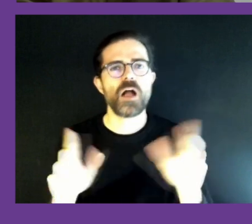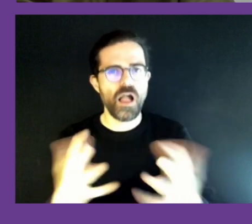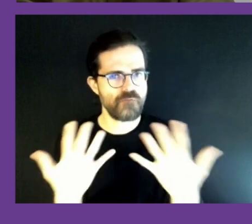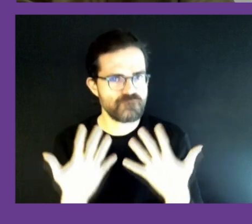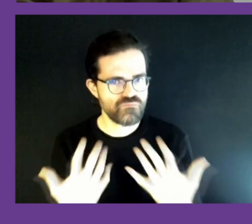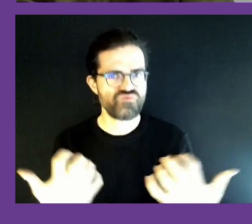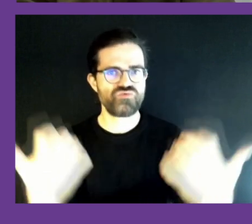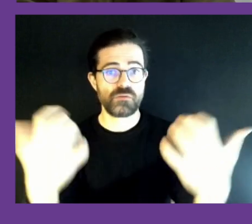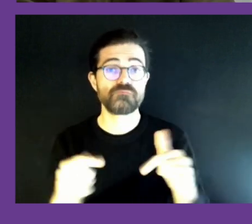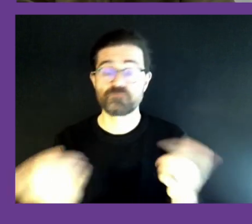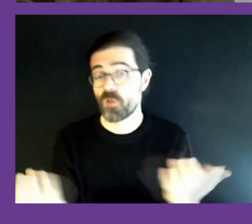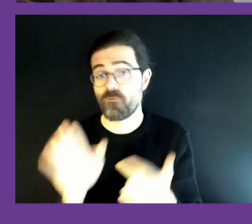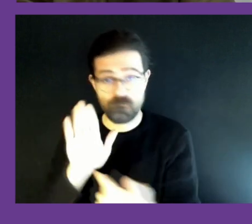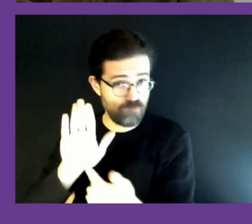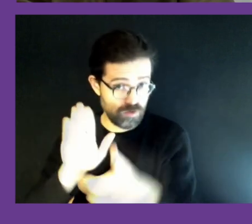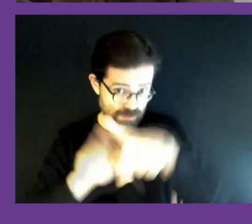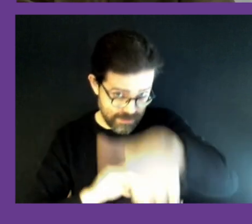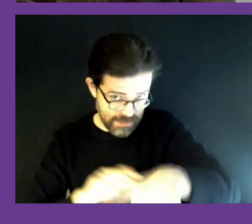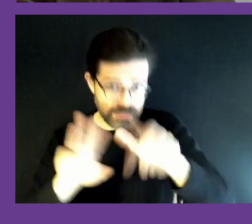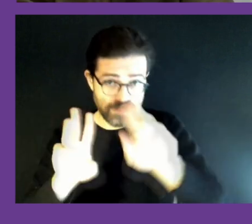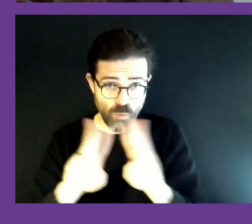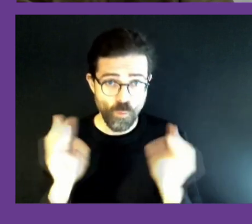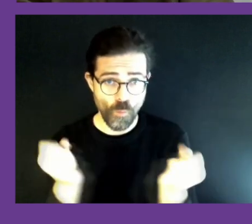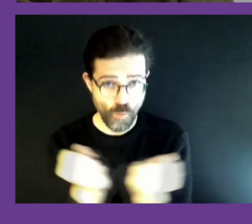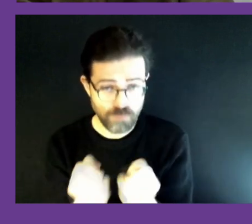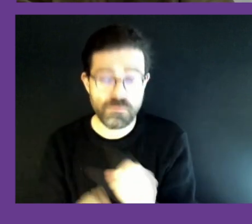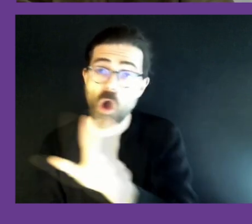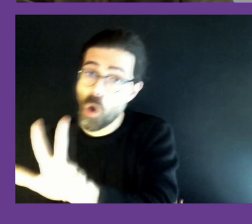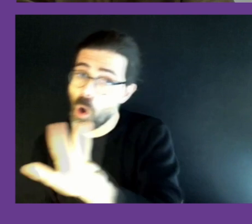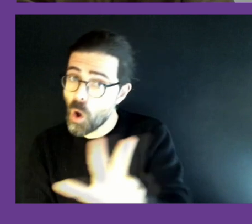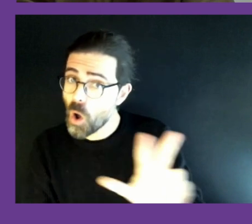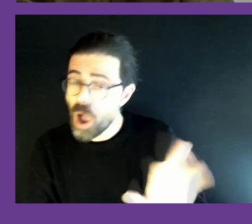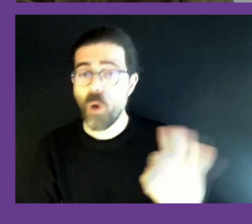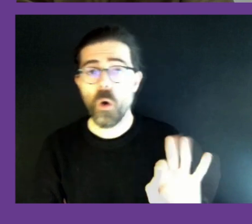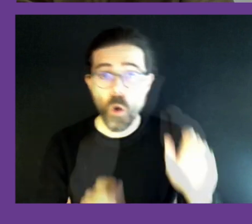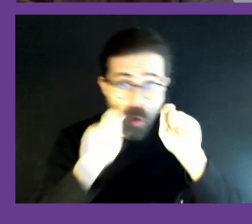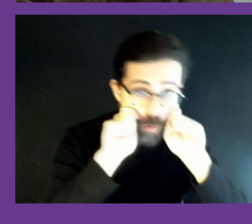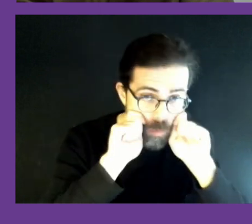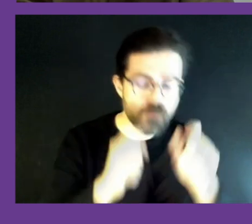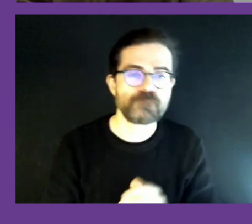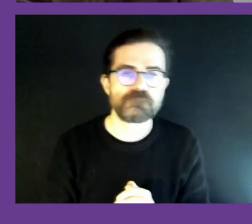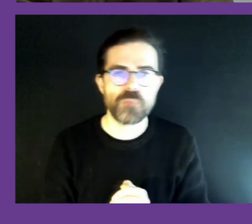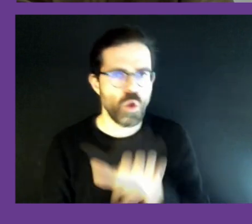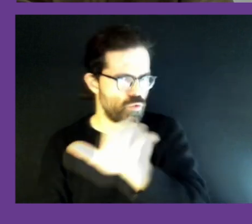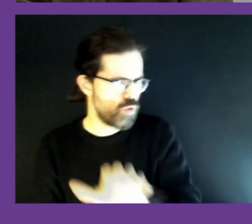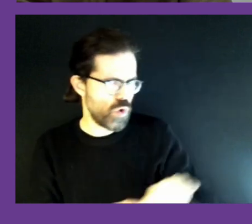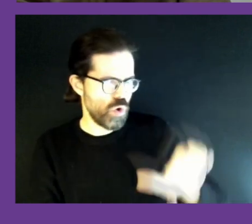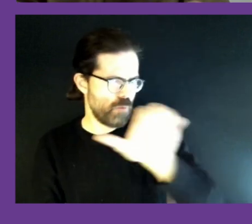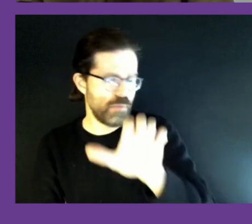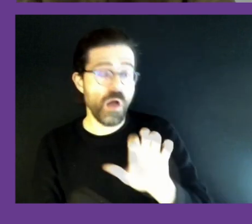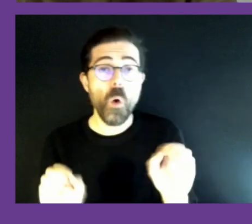These events can be in person or online or hybrid, and they can be at European level or at national